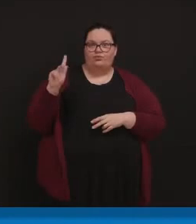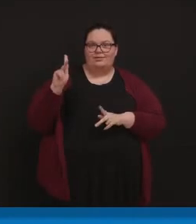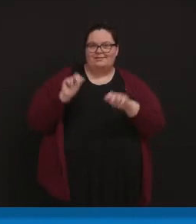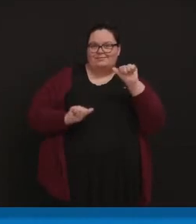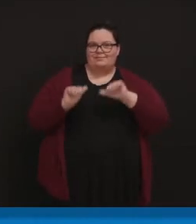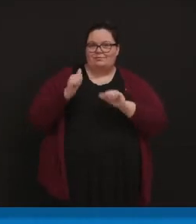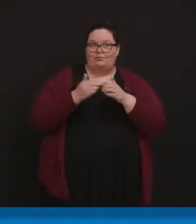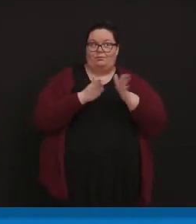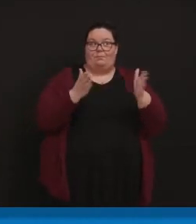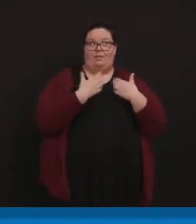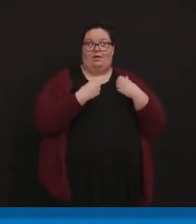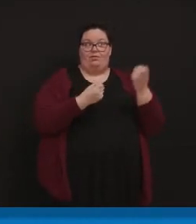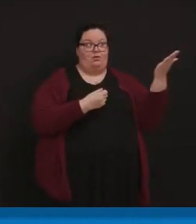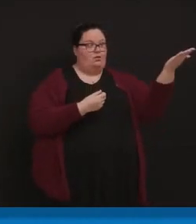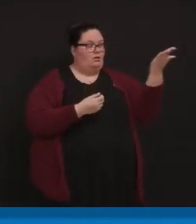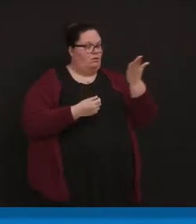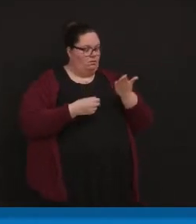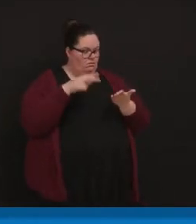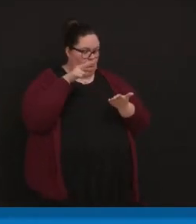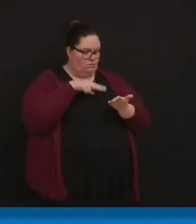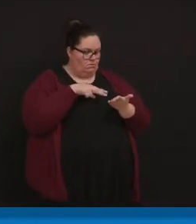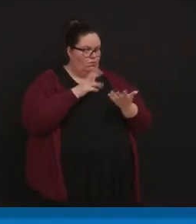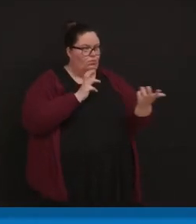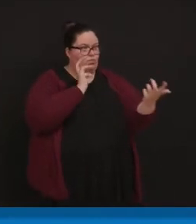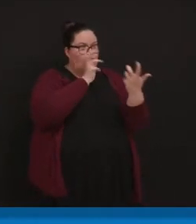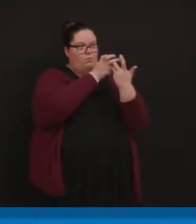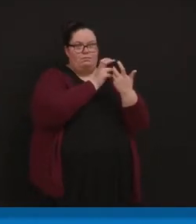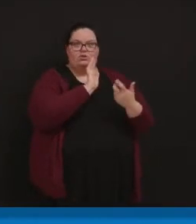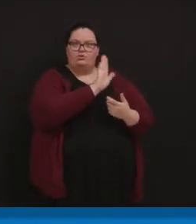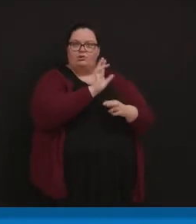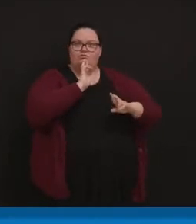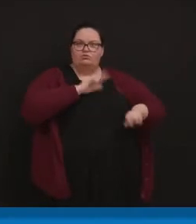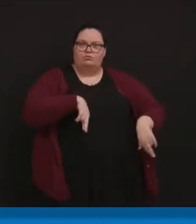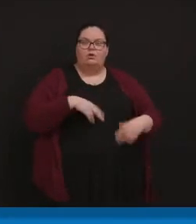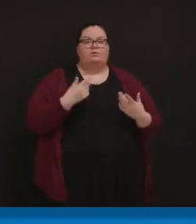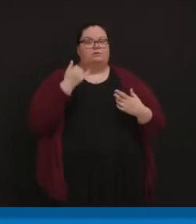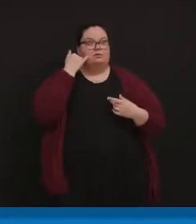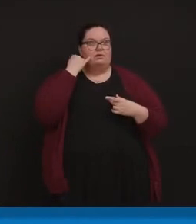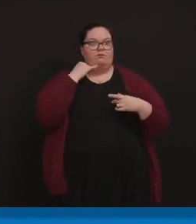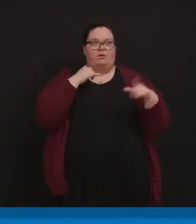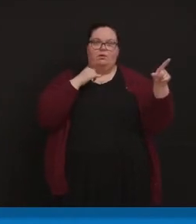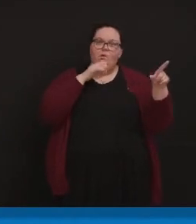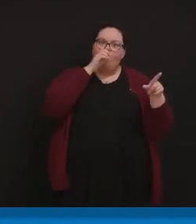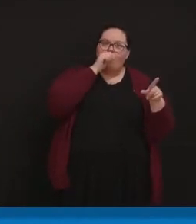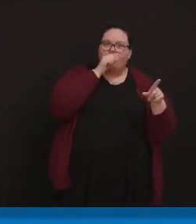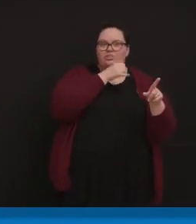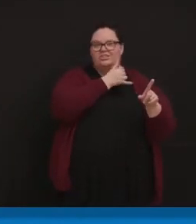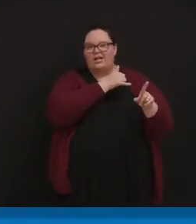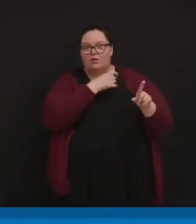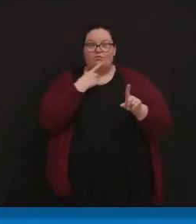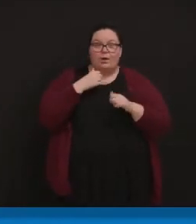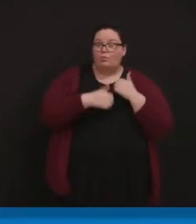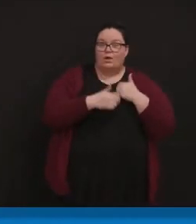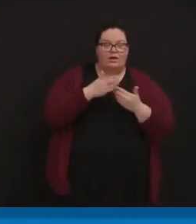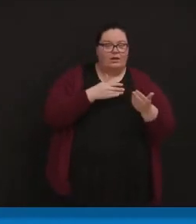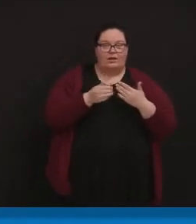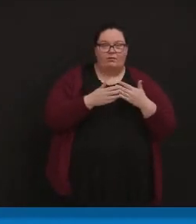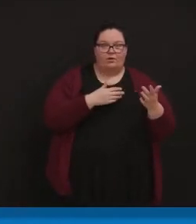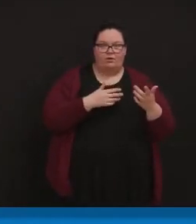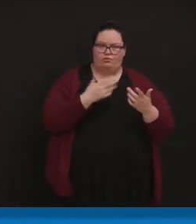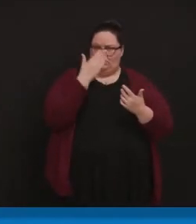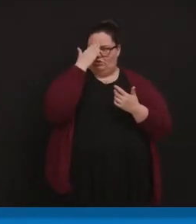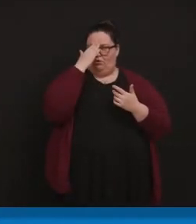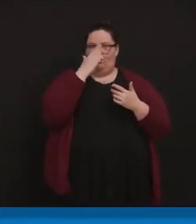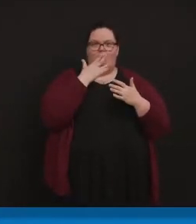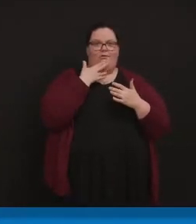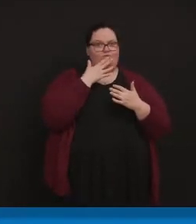by public health to ensure that our responses align with the associated triggers and alert levels, the color phases, and so on that we've all become comfortable